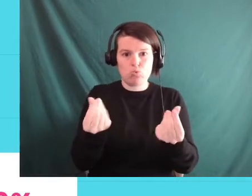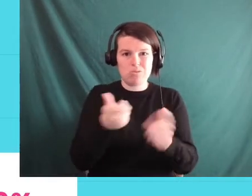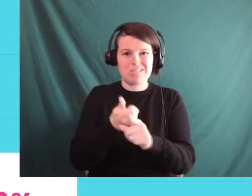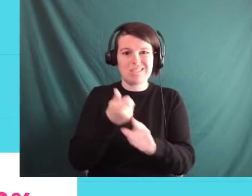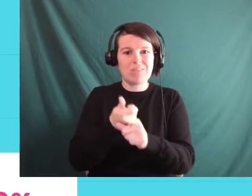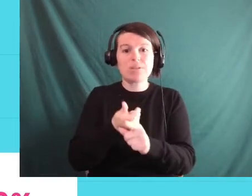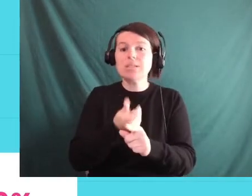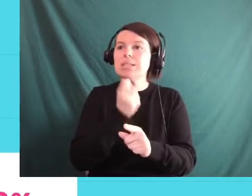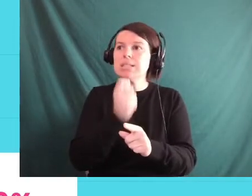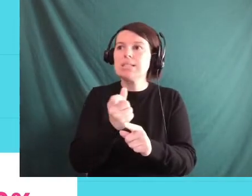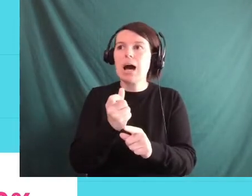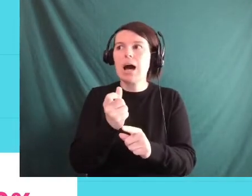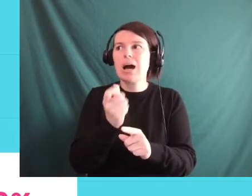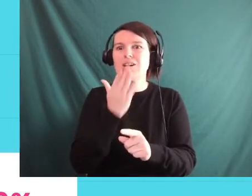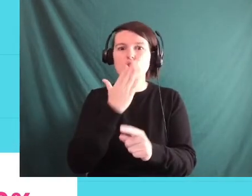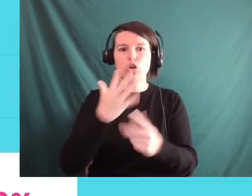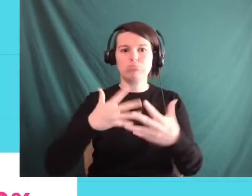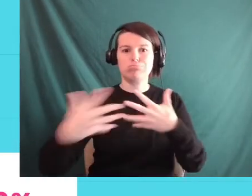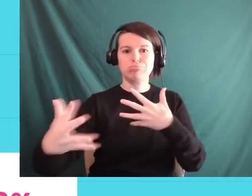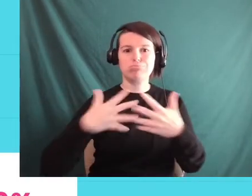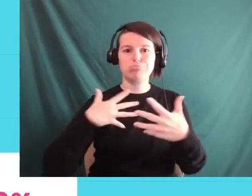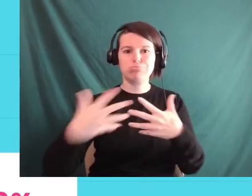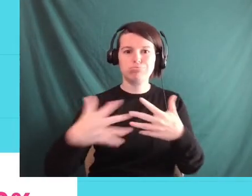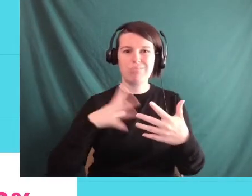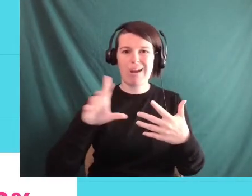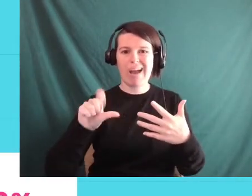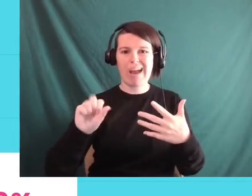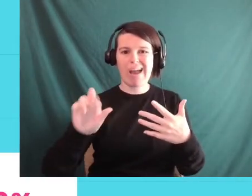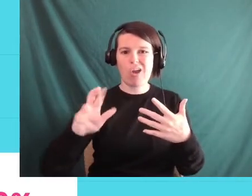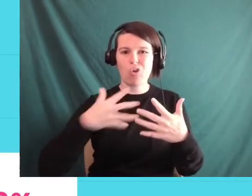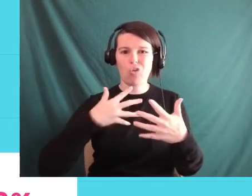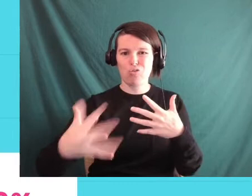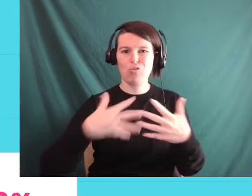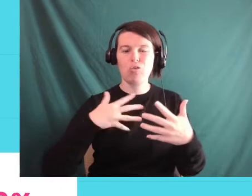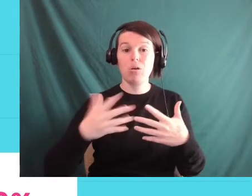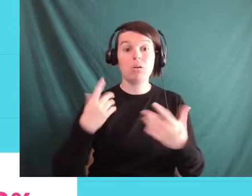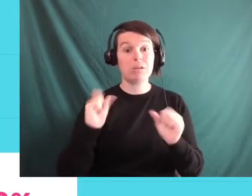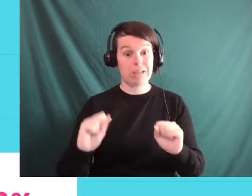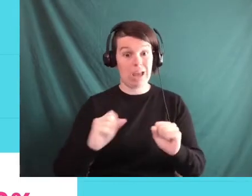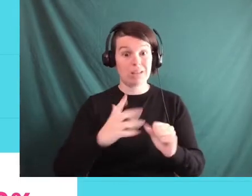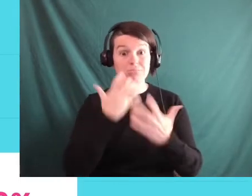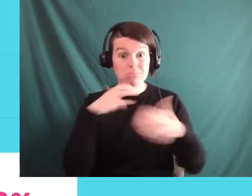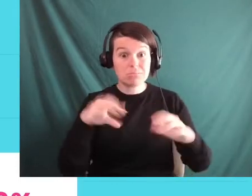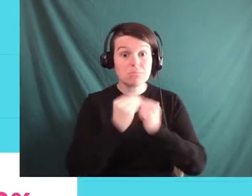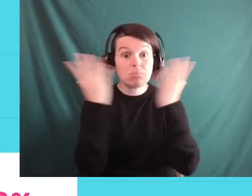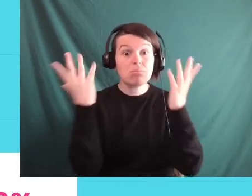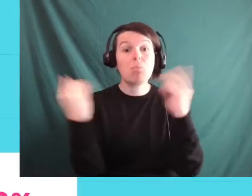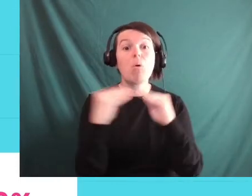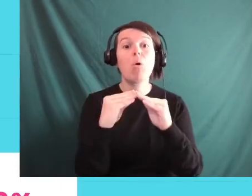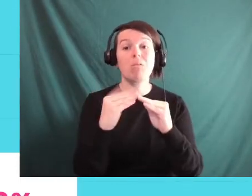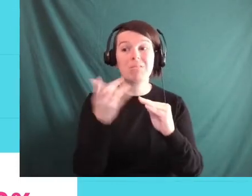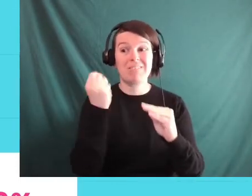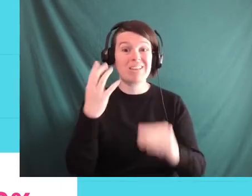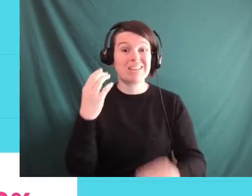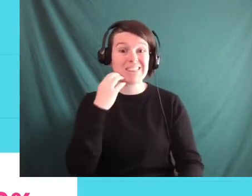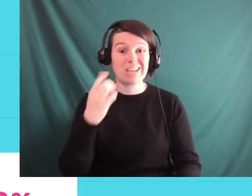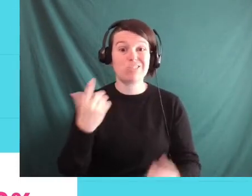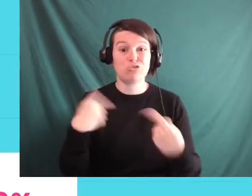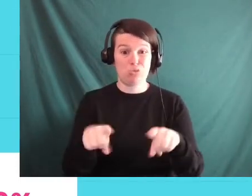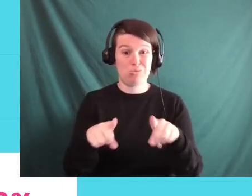something that's not well ventilated, it can cause you to overheat, particularly if you're wearing a thick one during the summer.